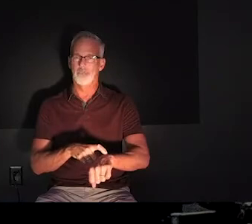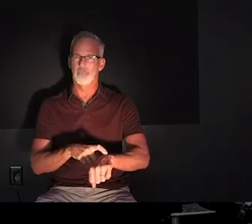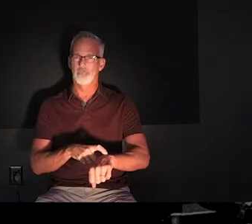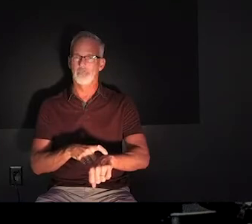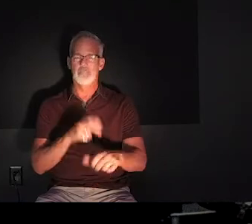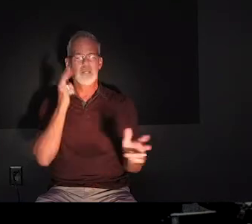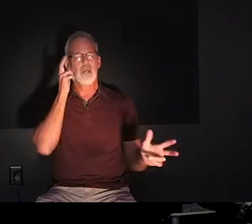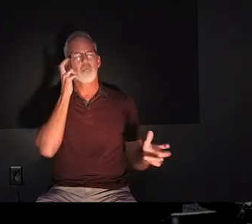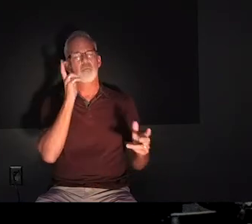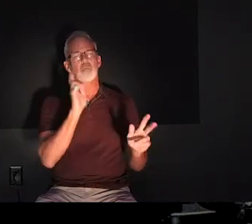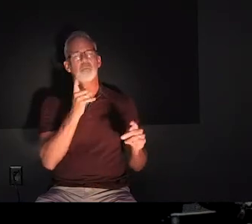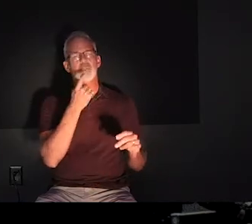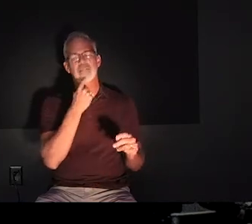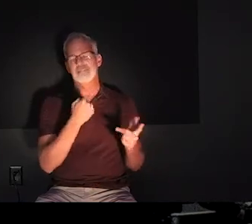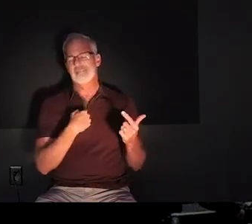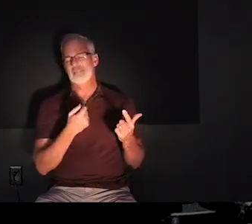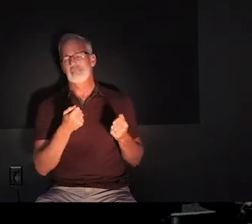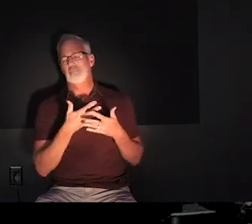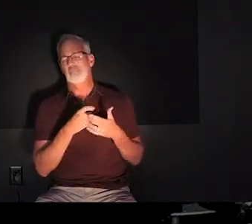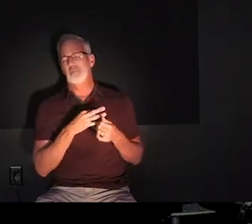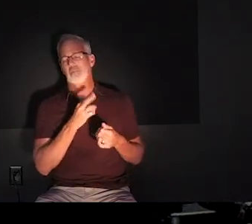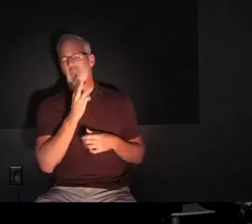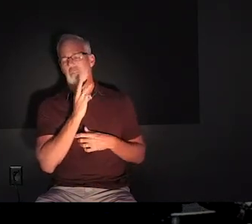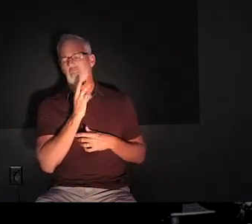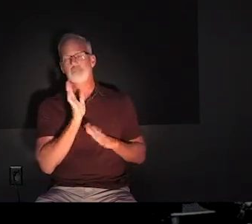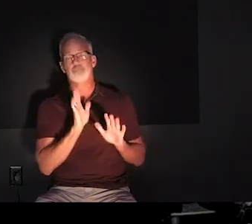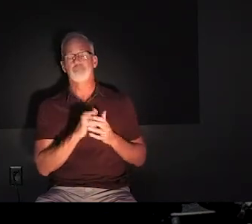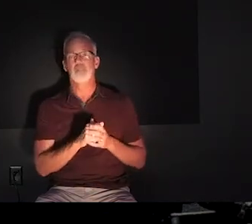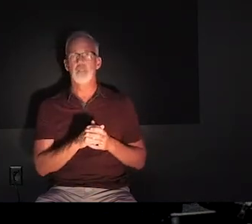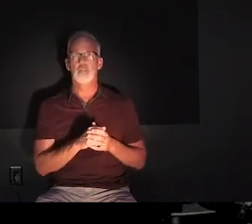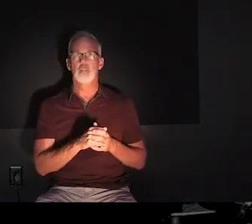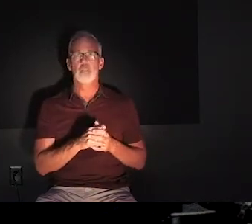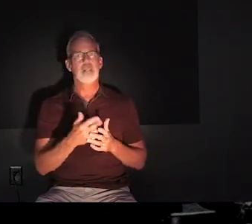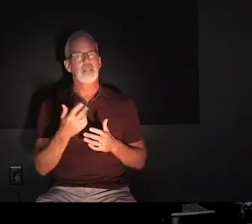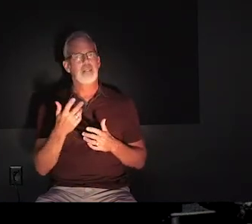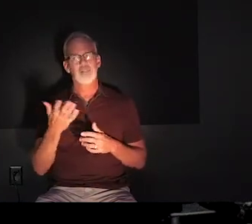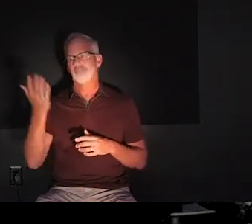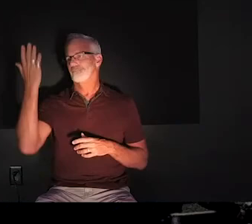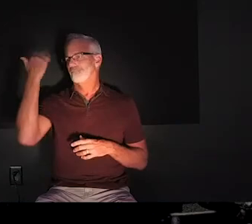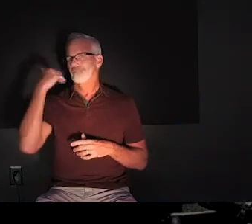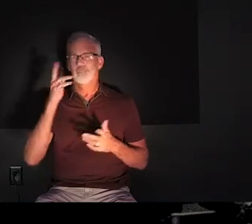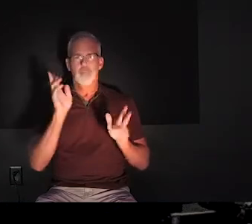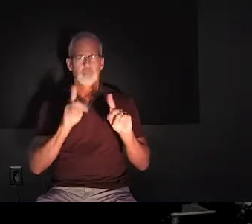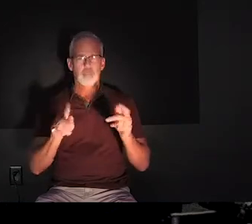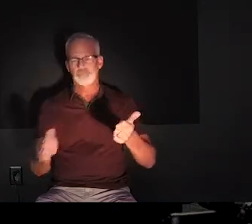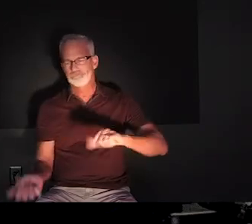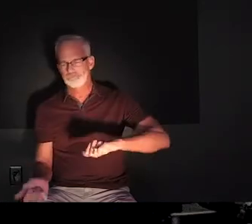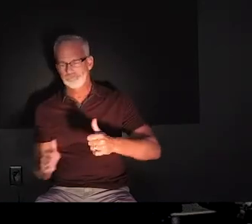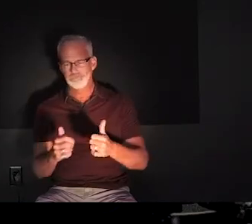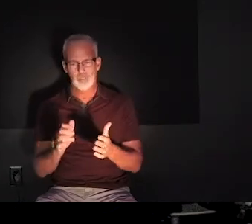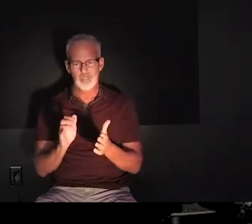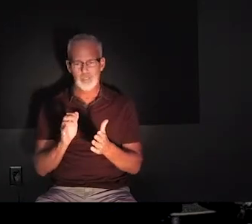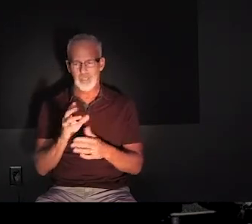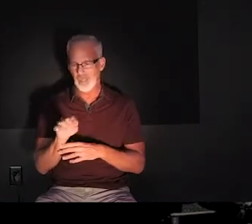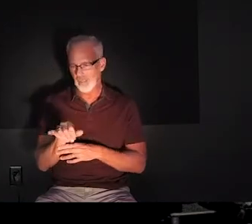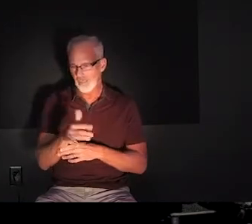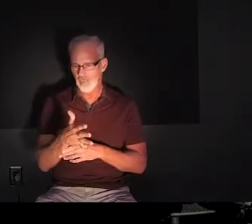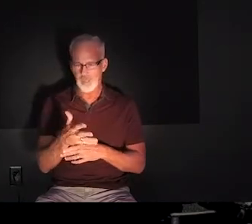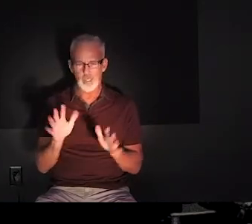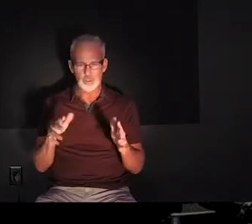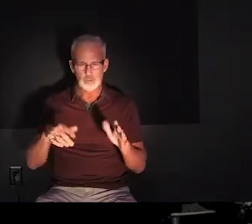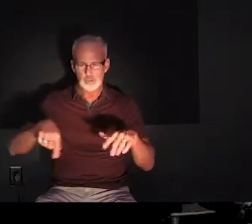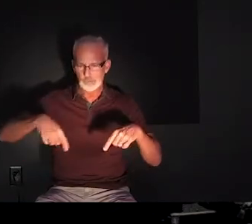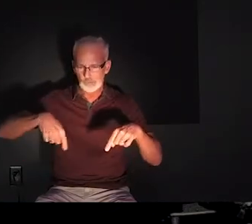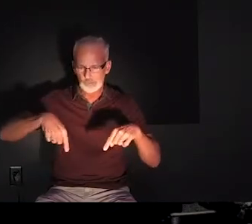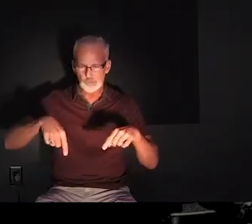heard people say, well, I'm afraid of the water. Can I tell you, I have had people in the baptism waters and they had been shaking.